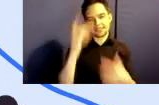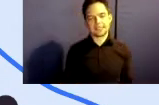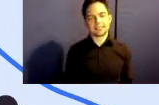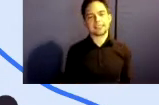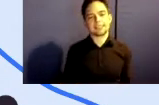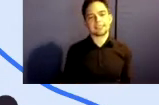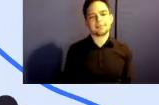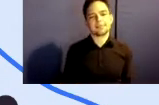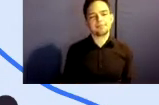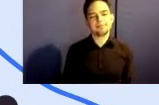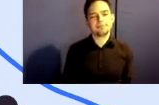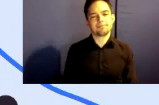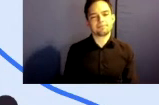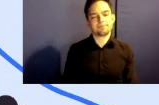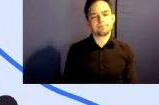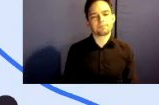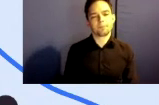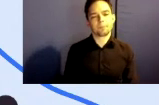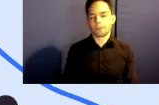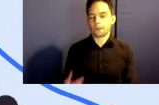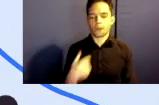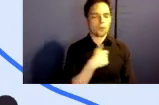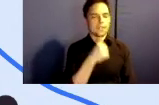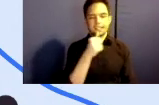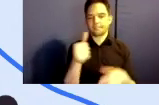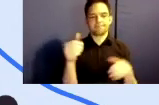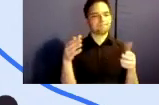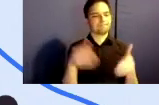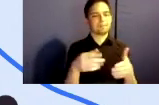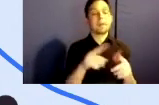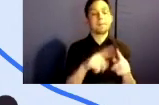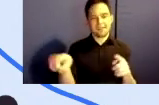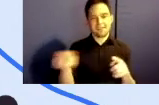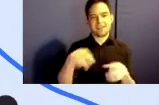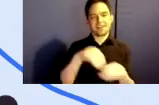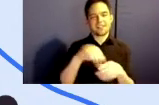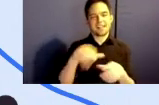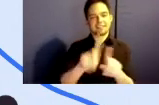Yeah, we didn't give particular attention, but they are in these different groups.